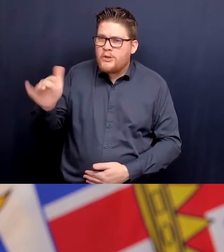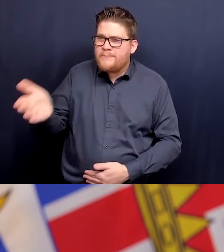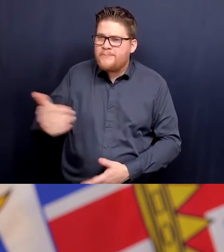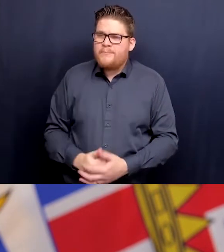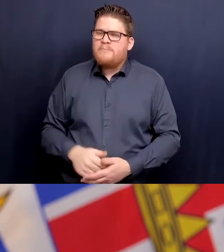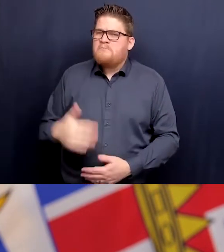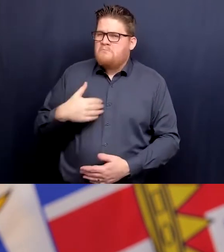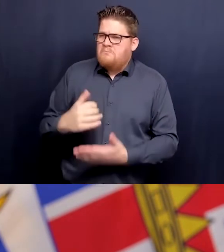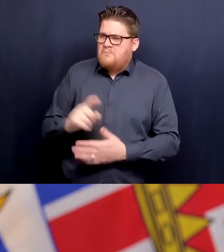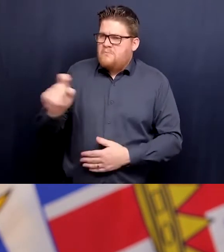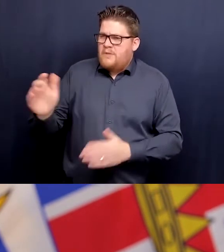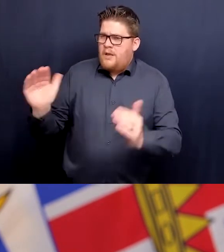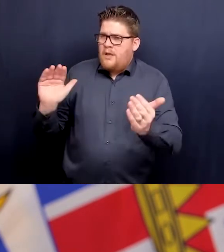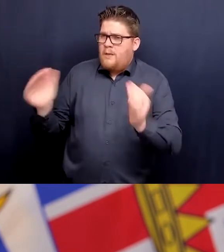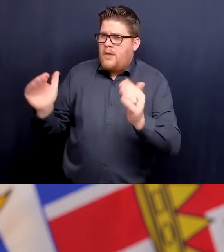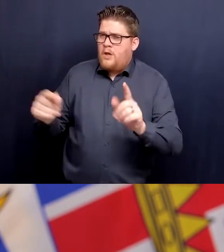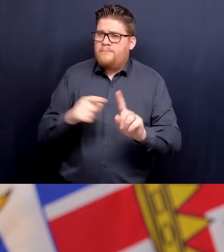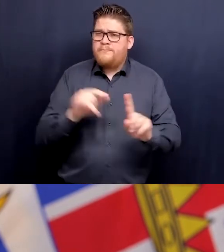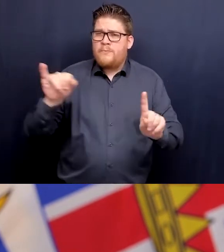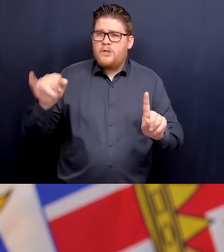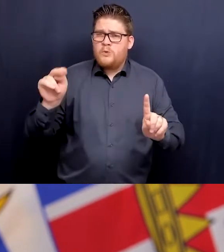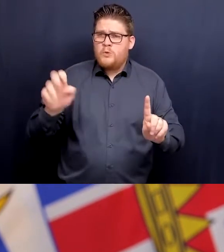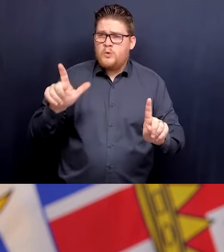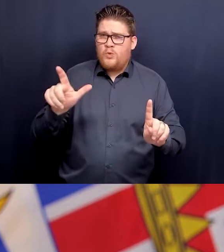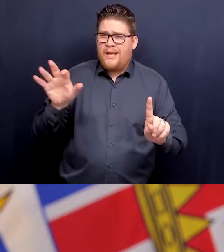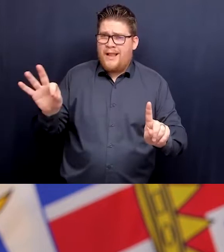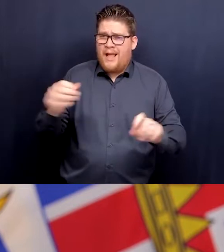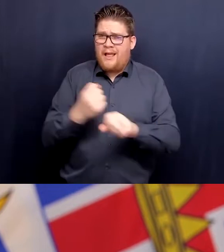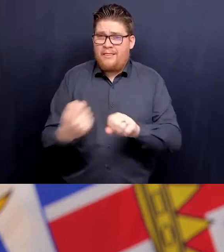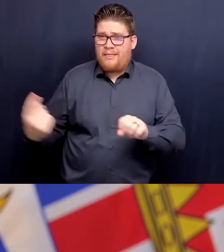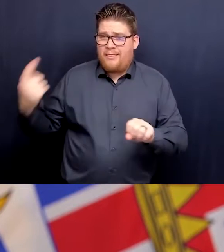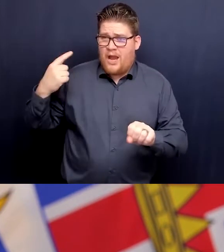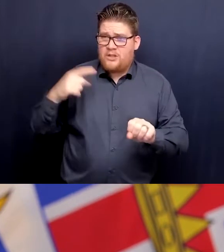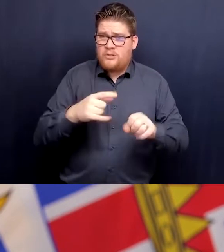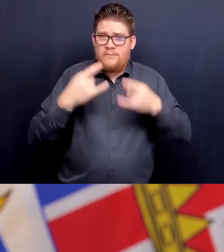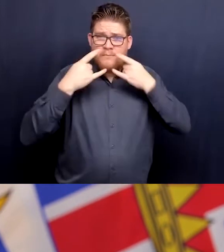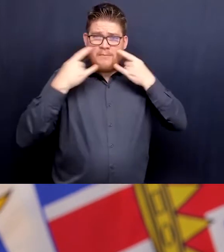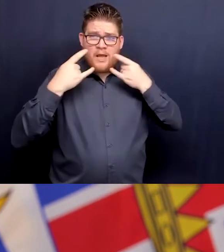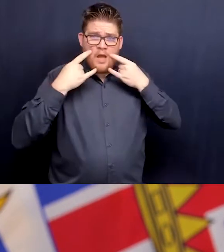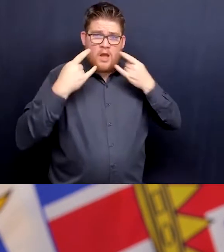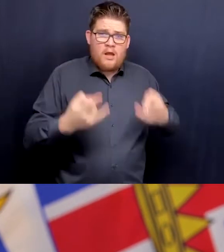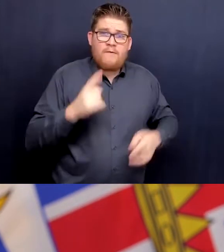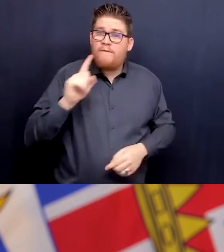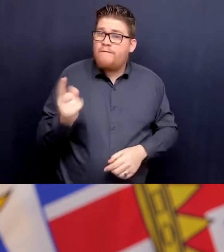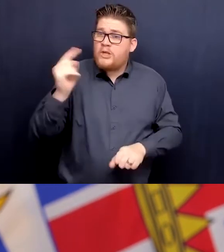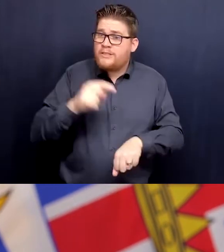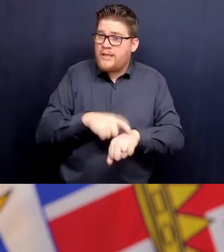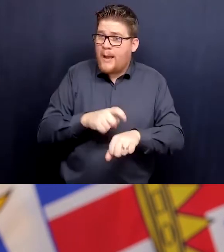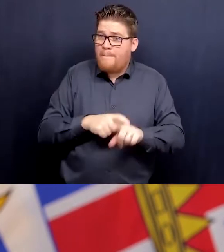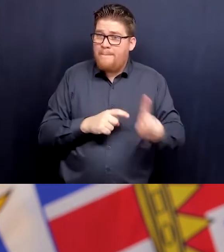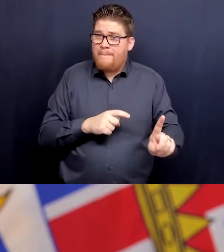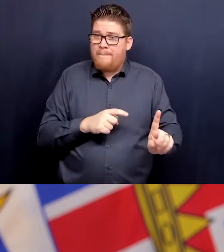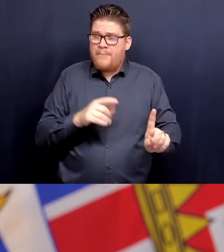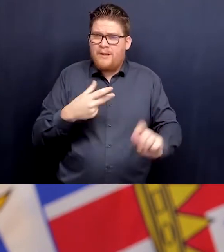of last year when we lifted masks the first time to where we are now. We had a lower vaccination rate. I think it was 32% double dose. We're